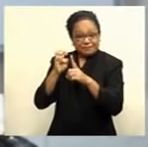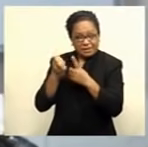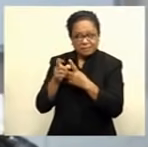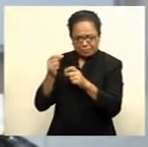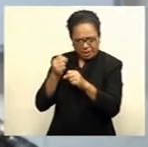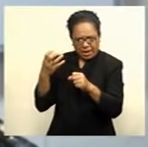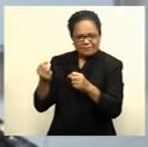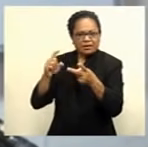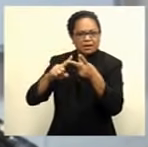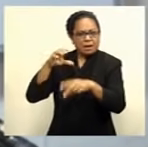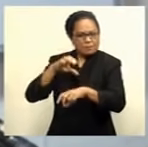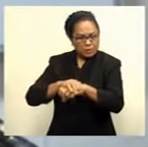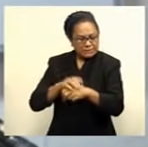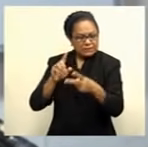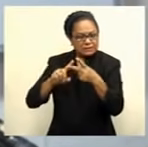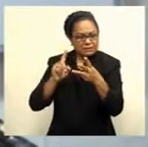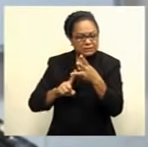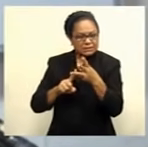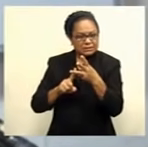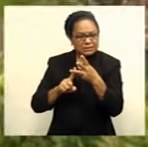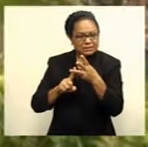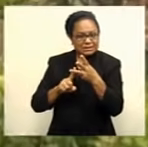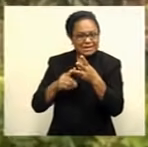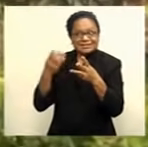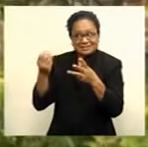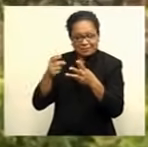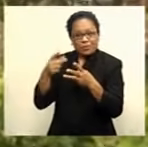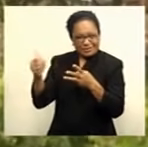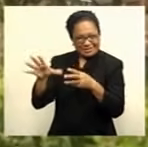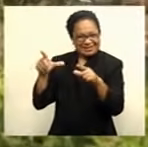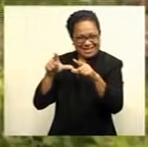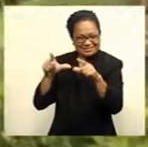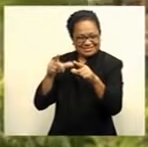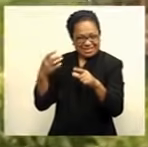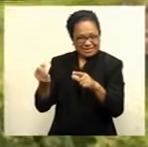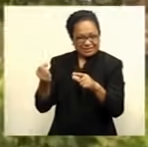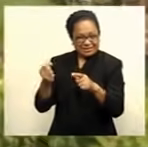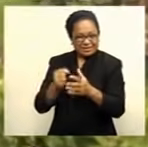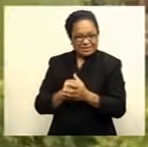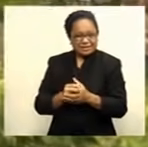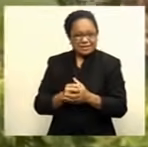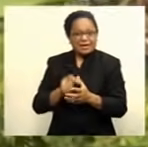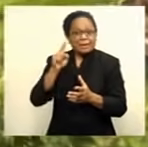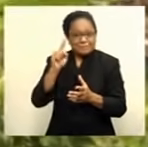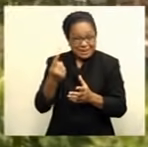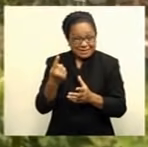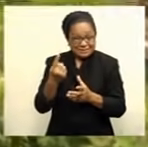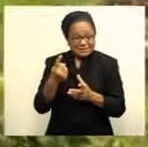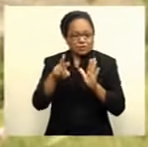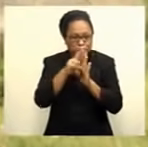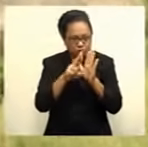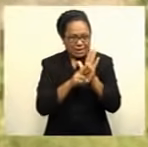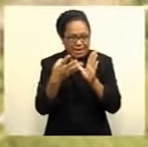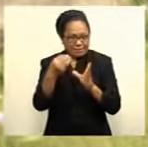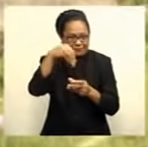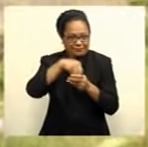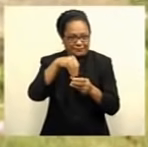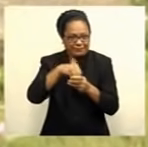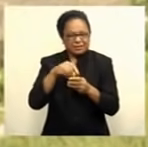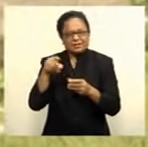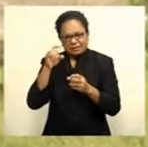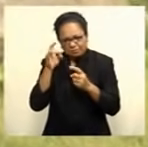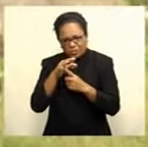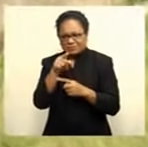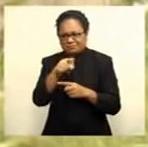police, and then for those that already have licenses with us, they have conditions of their license that we need them to abide by.